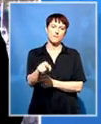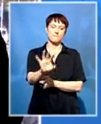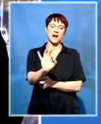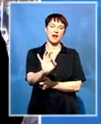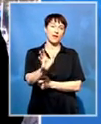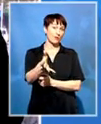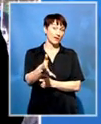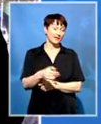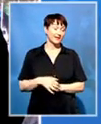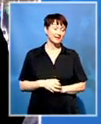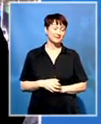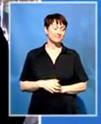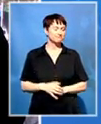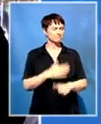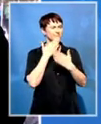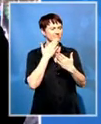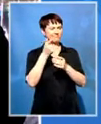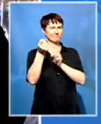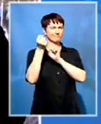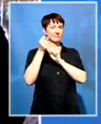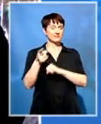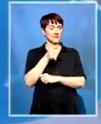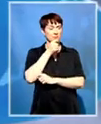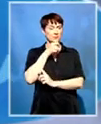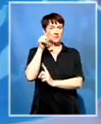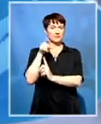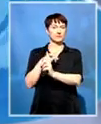right, and that's where we'll leave it. That's Sherwin Bryce Peace reporting live from New York.